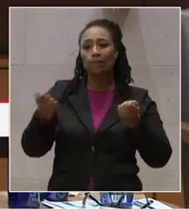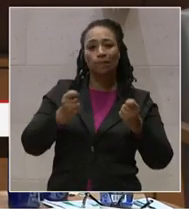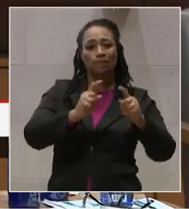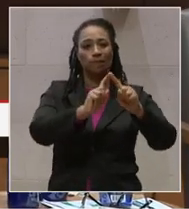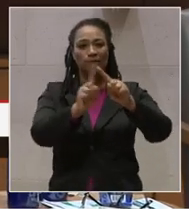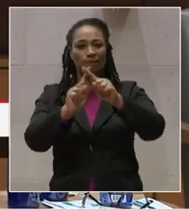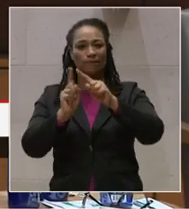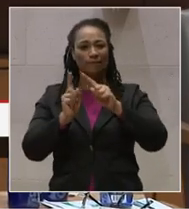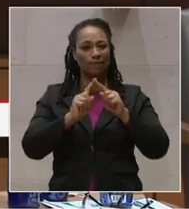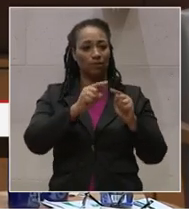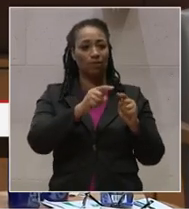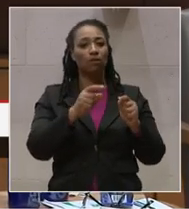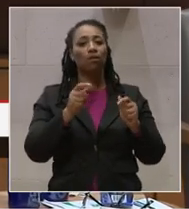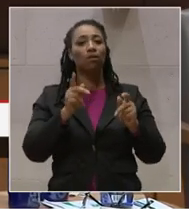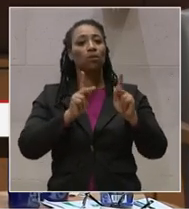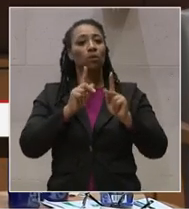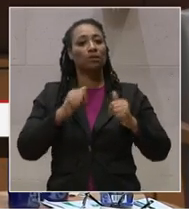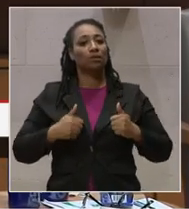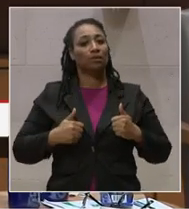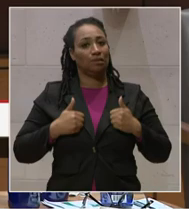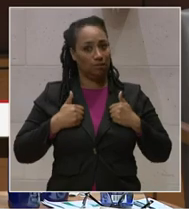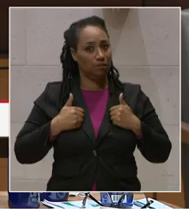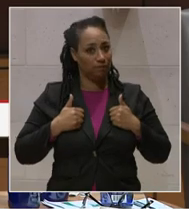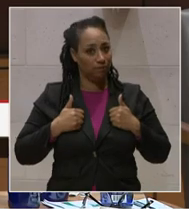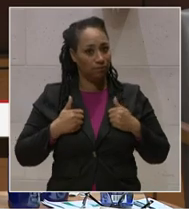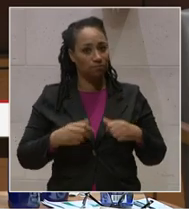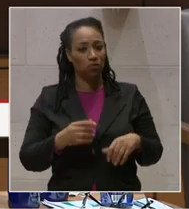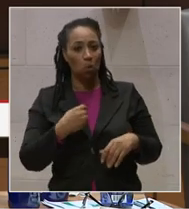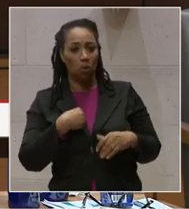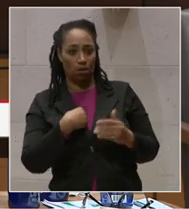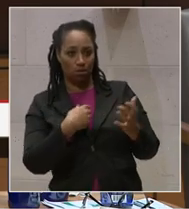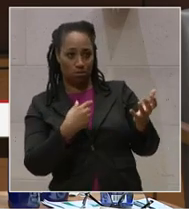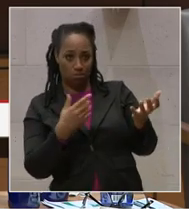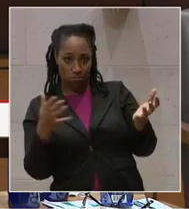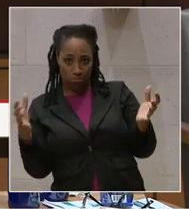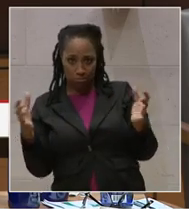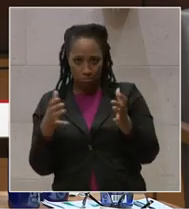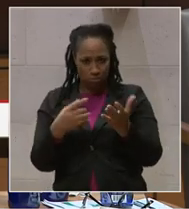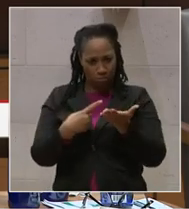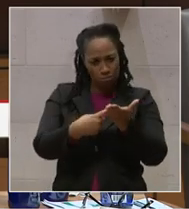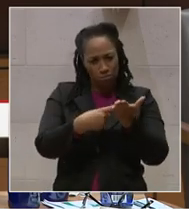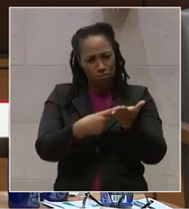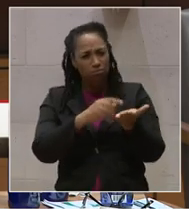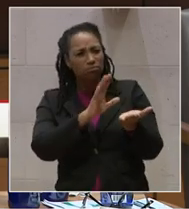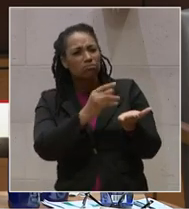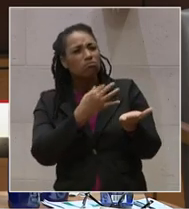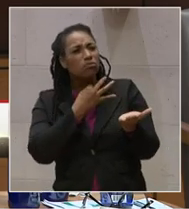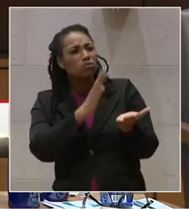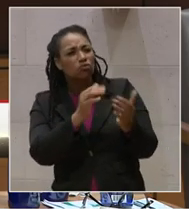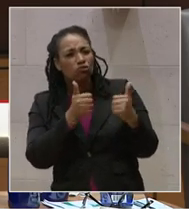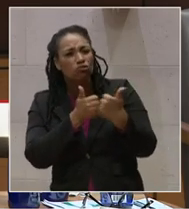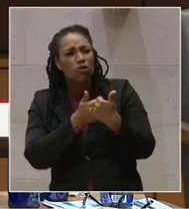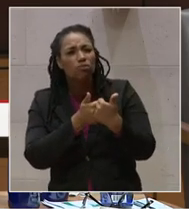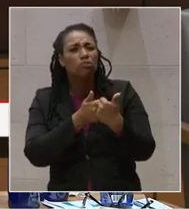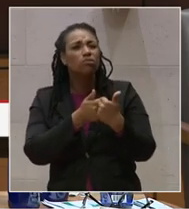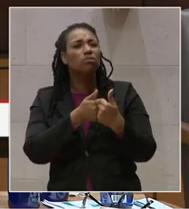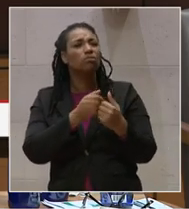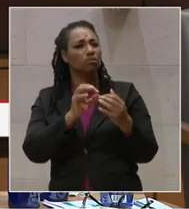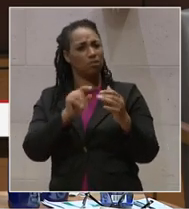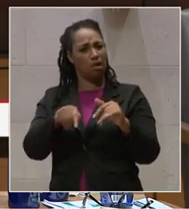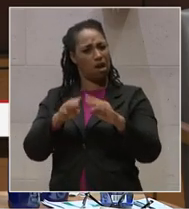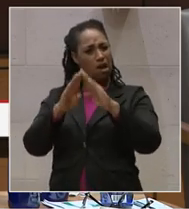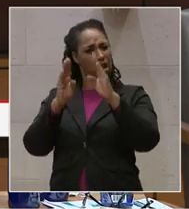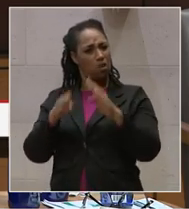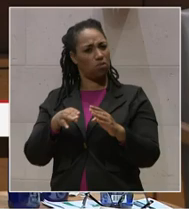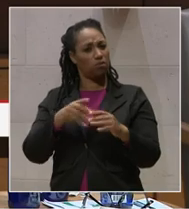residents to identify what were some of the challenges that they saw around attainable and affordable housing. And one of the things that